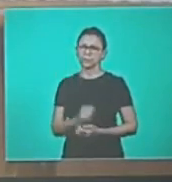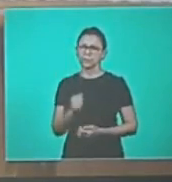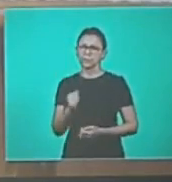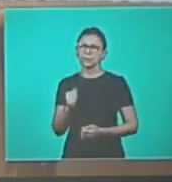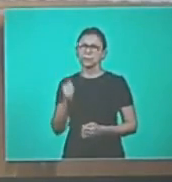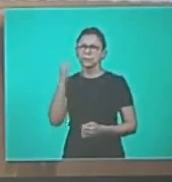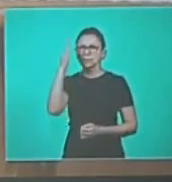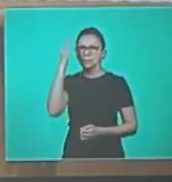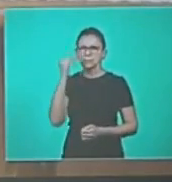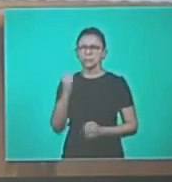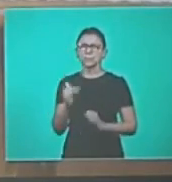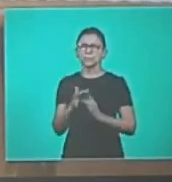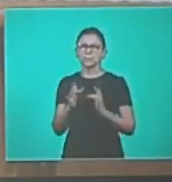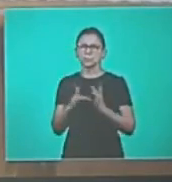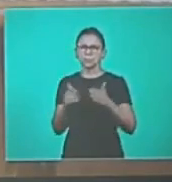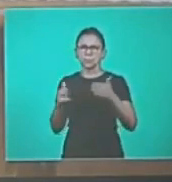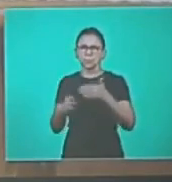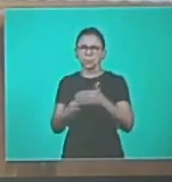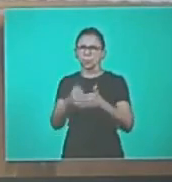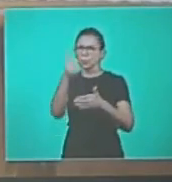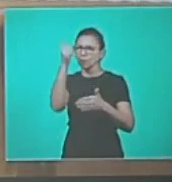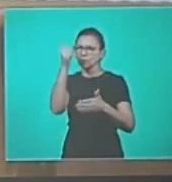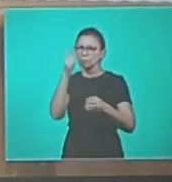and they know that Jesus is at the door.